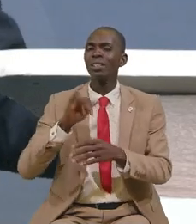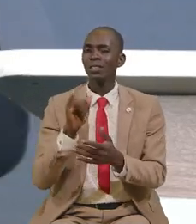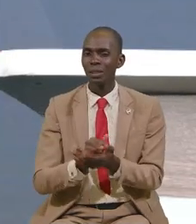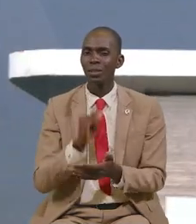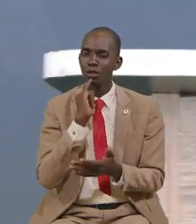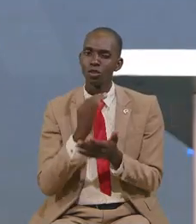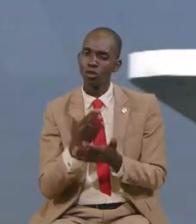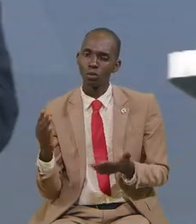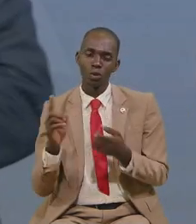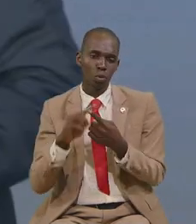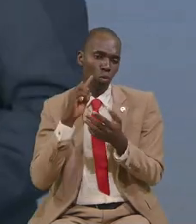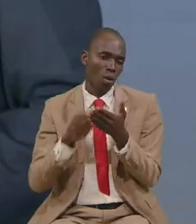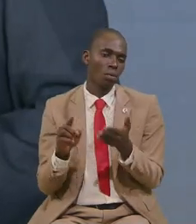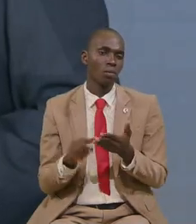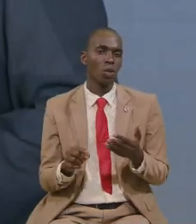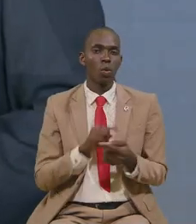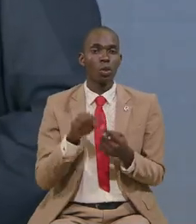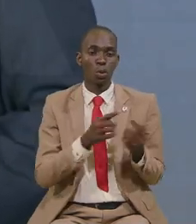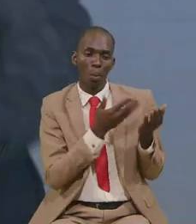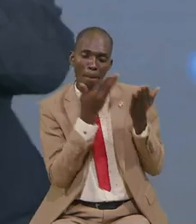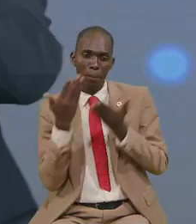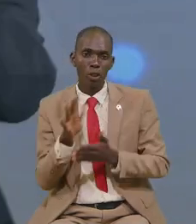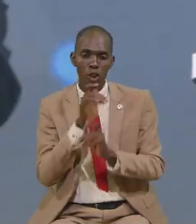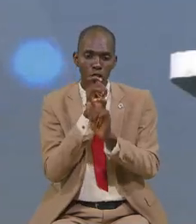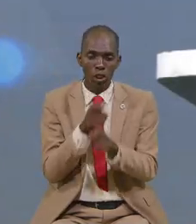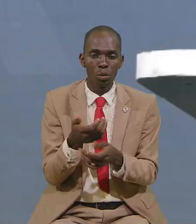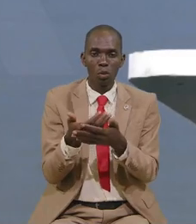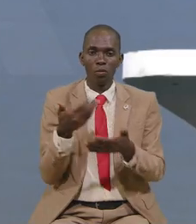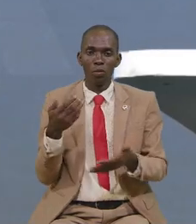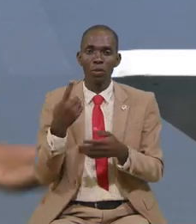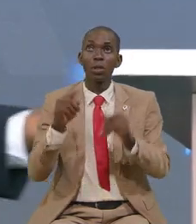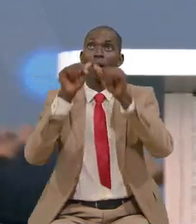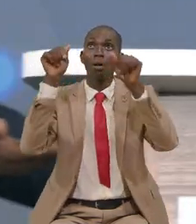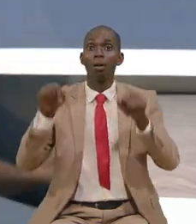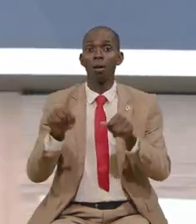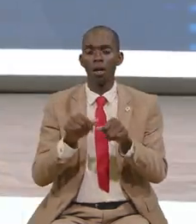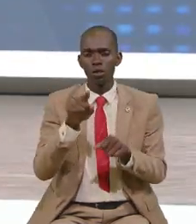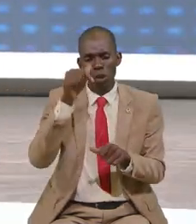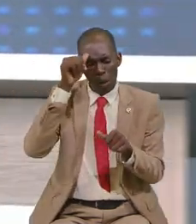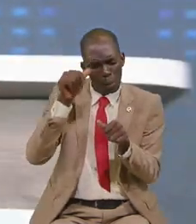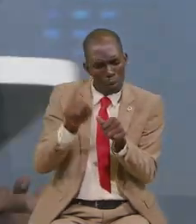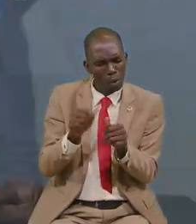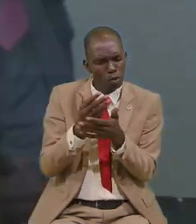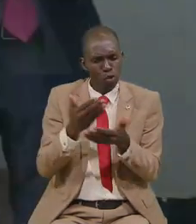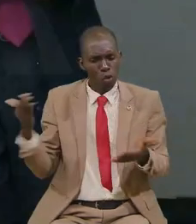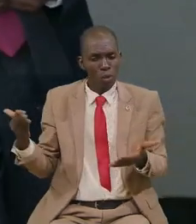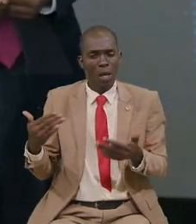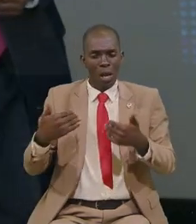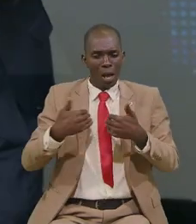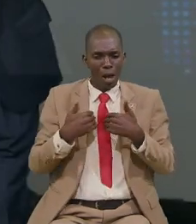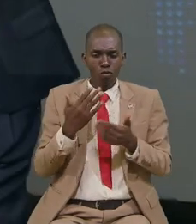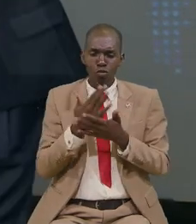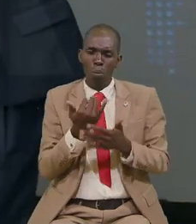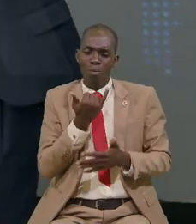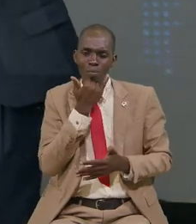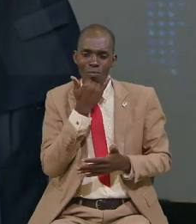observe. When you bring your gift before the altar and you remember somebody has ought against